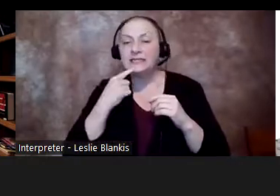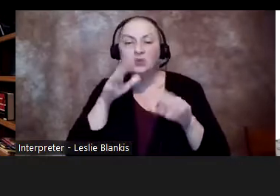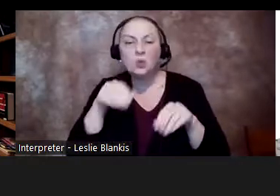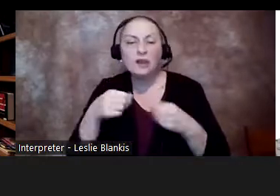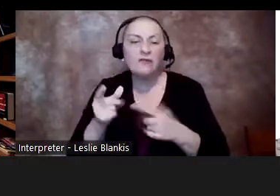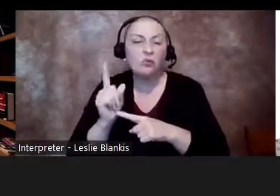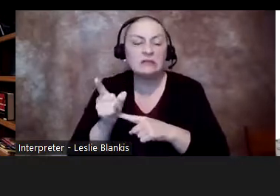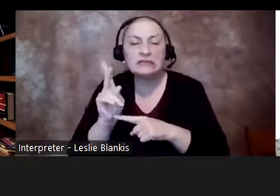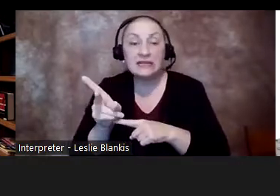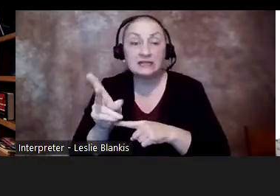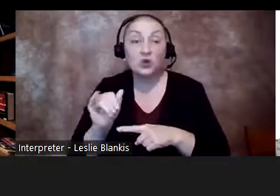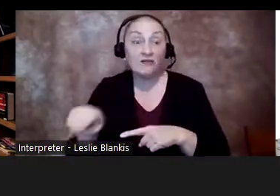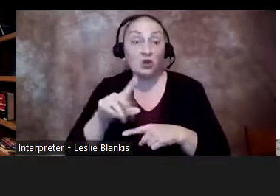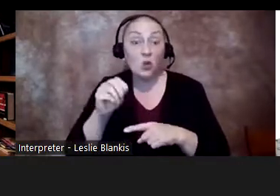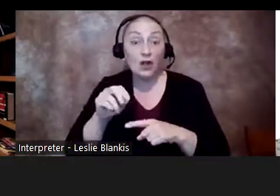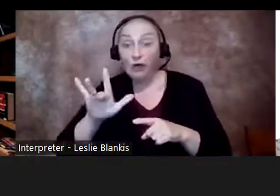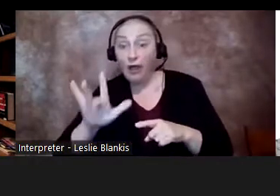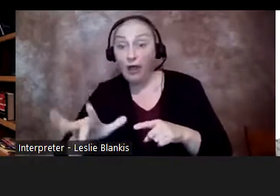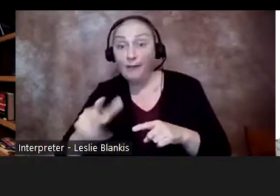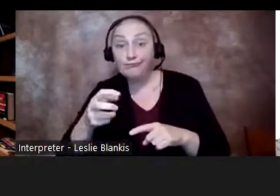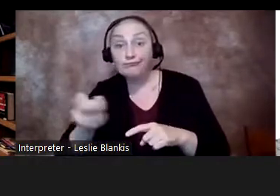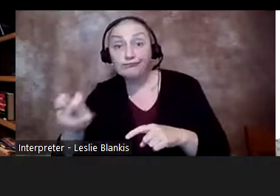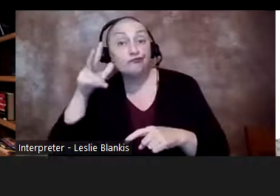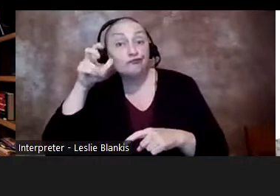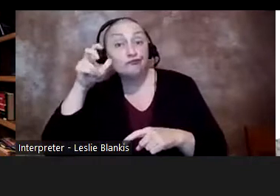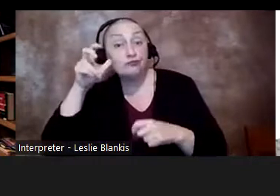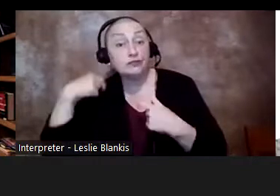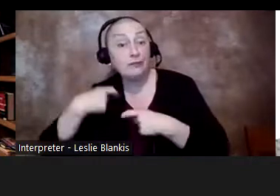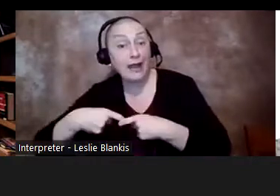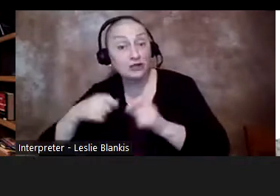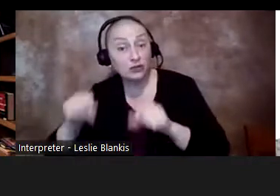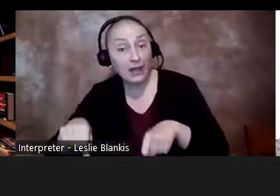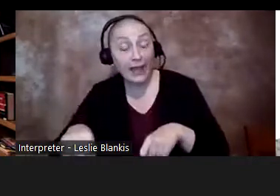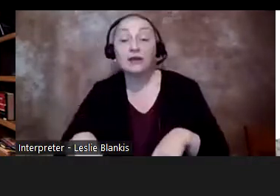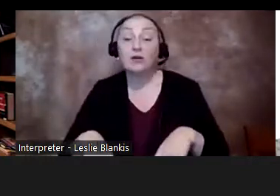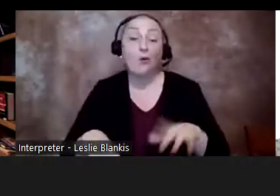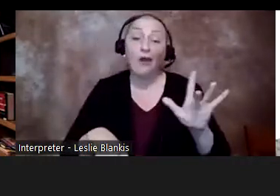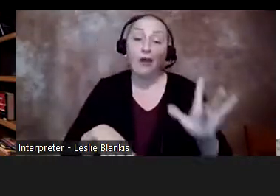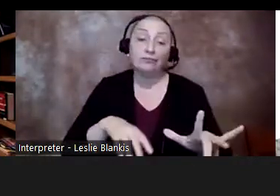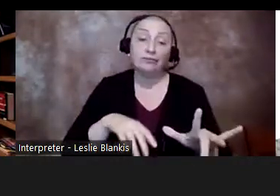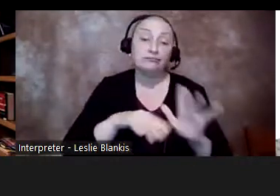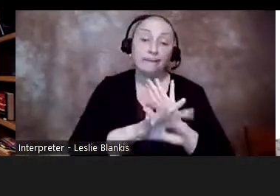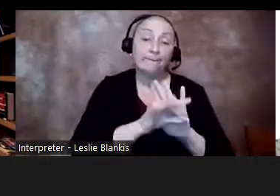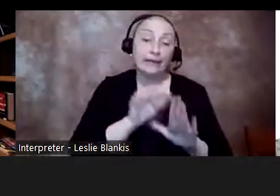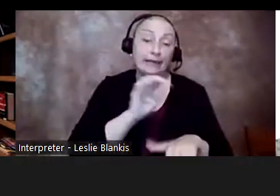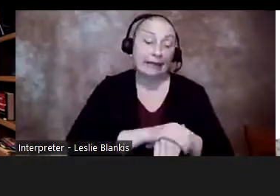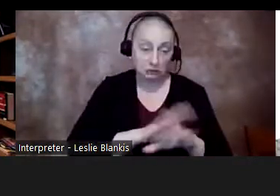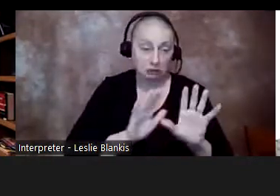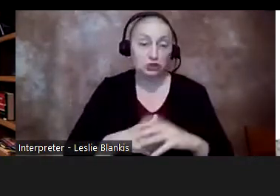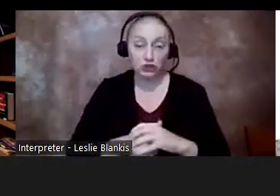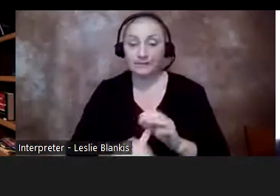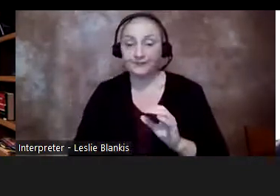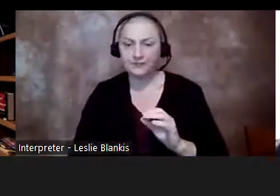any of you who want to listen in Spanish could go in Spanish, and then those of you could put it in English and select English.